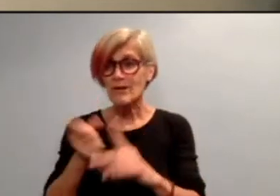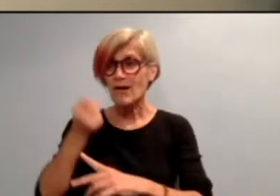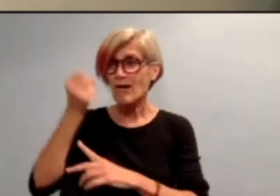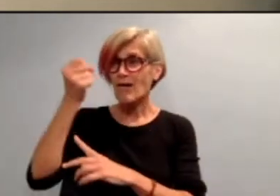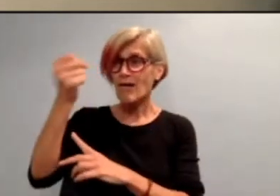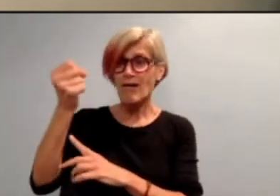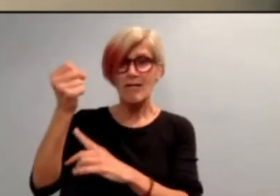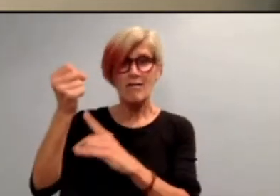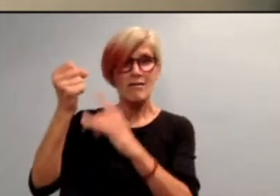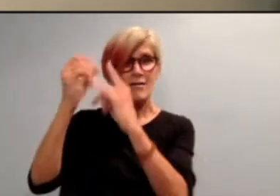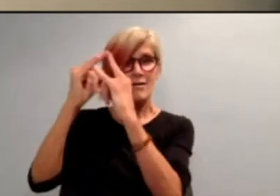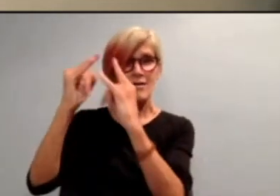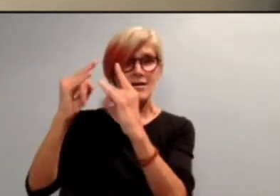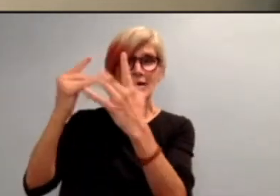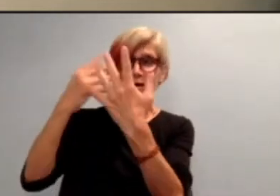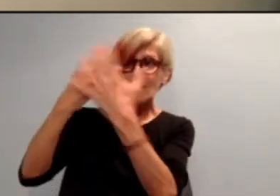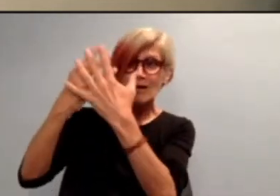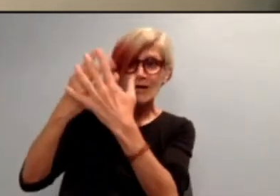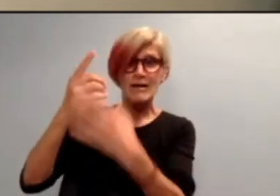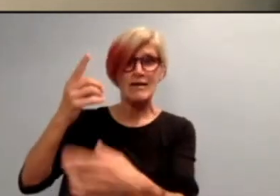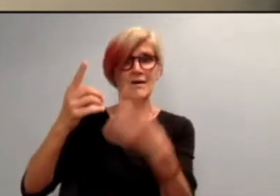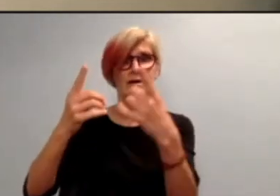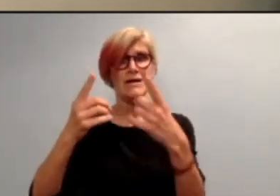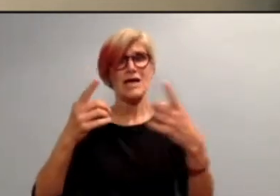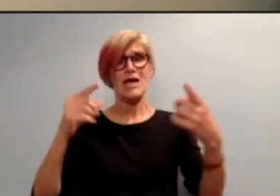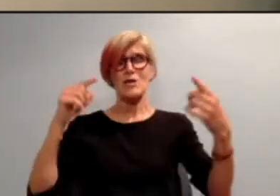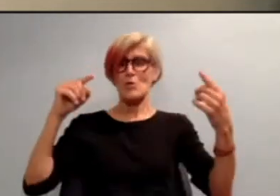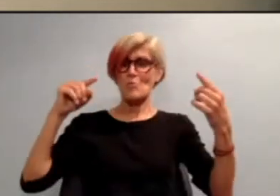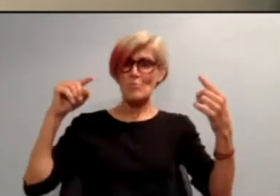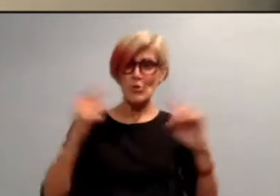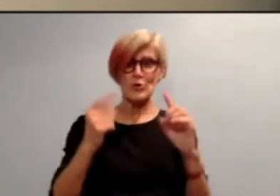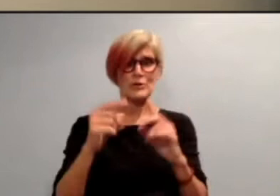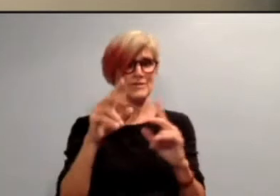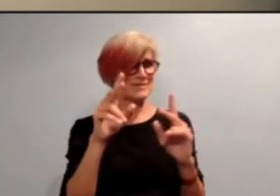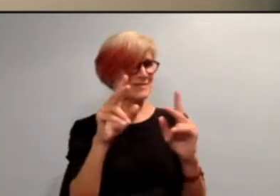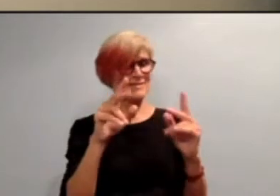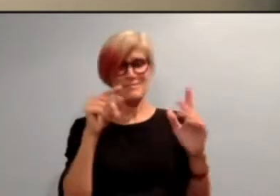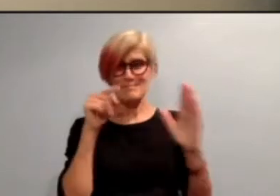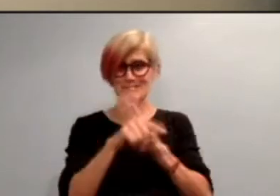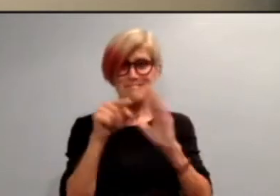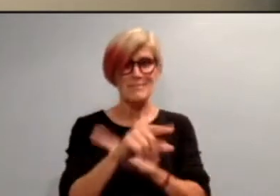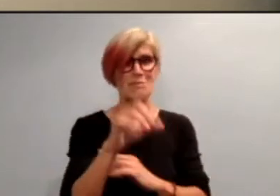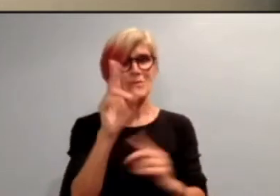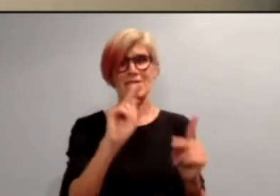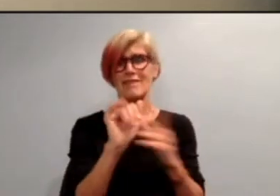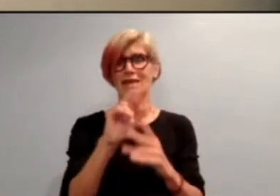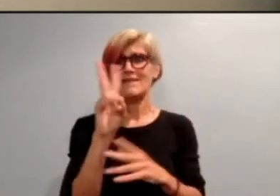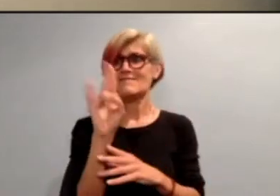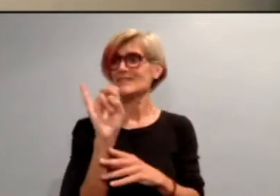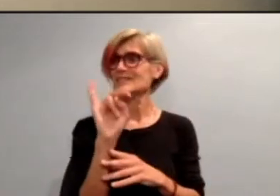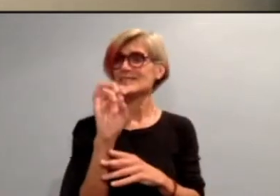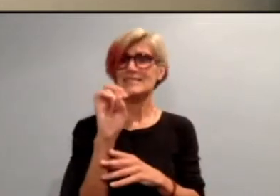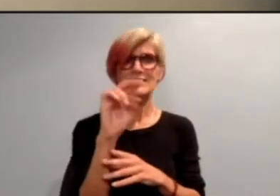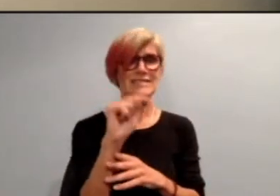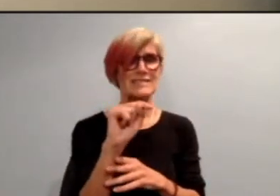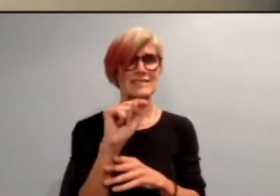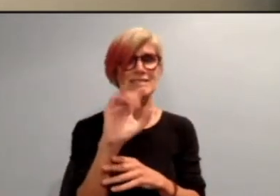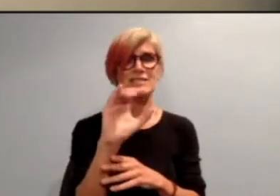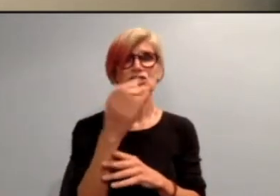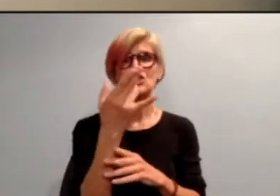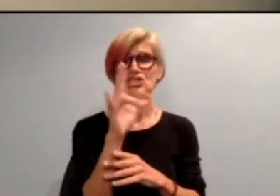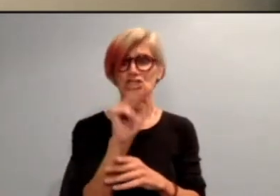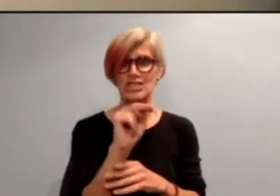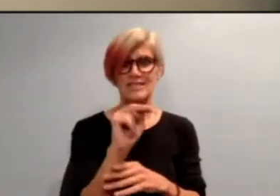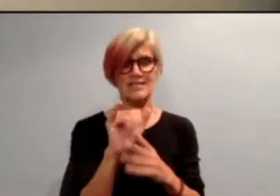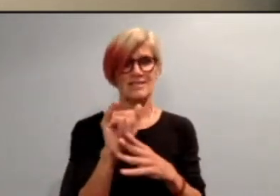Chin. Lately, it's felt like history has repeated itself, with the future looking bleak if we